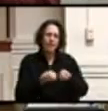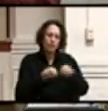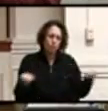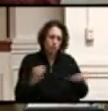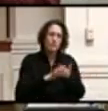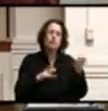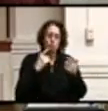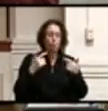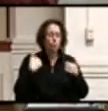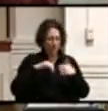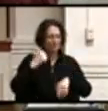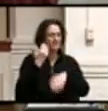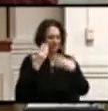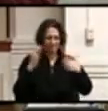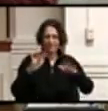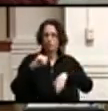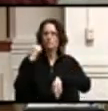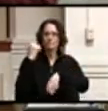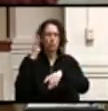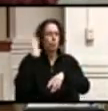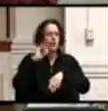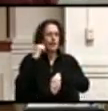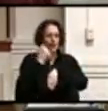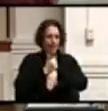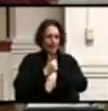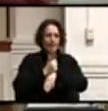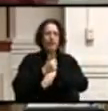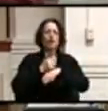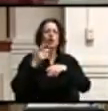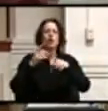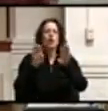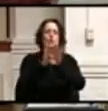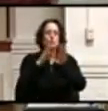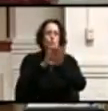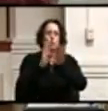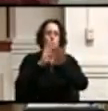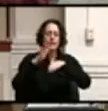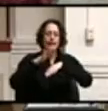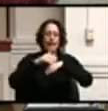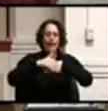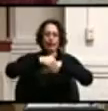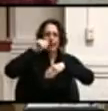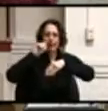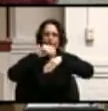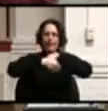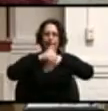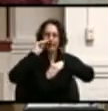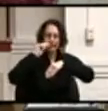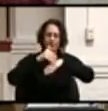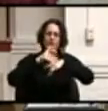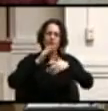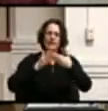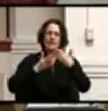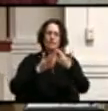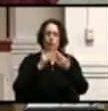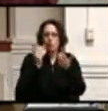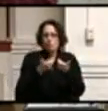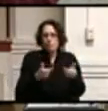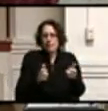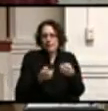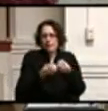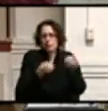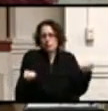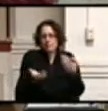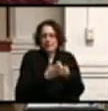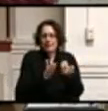have an overhead door, so in and out is easy. And you can see that there will be lots of area out here to use that for training,